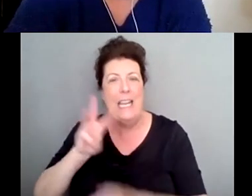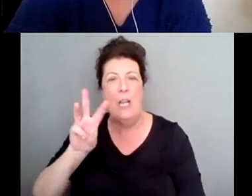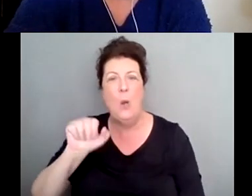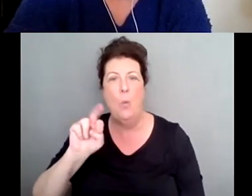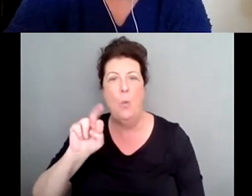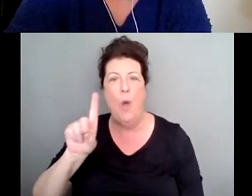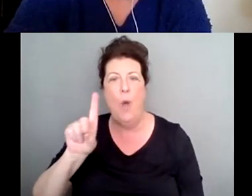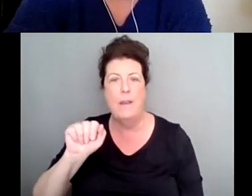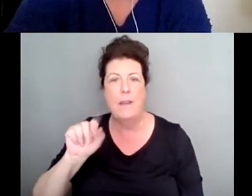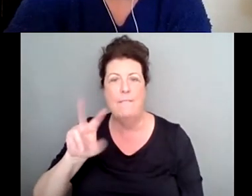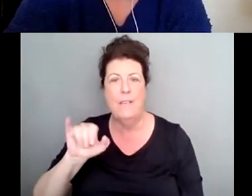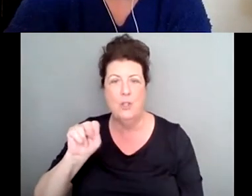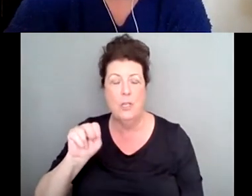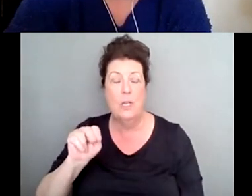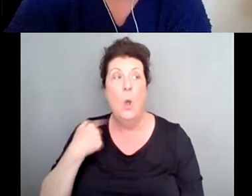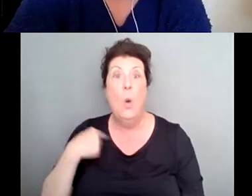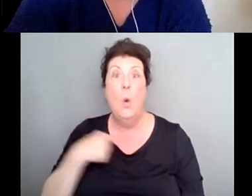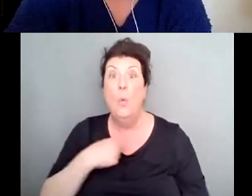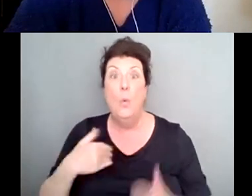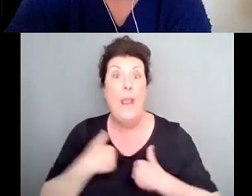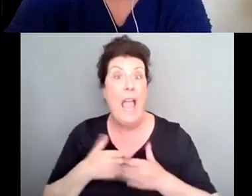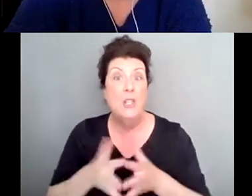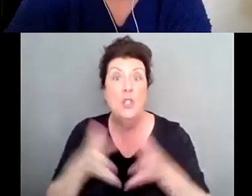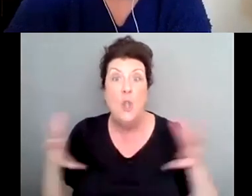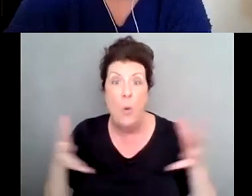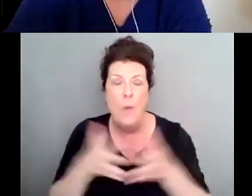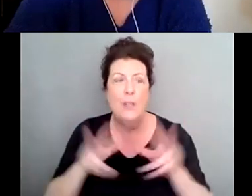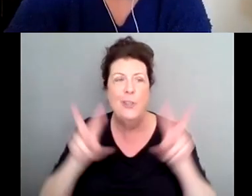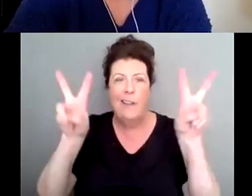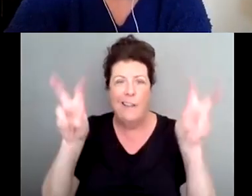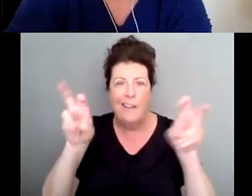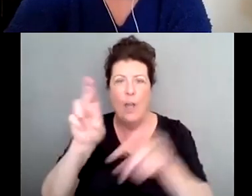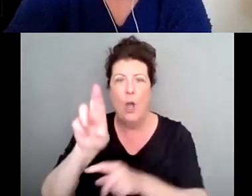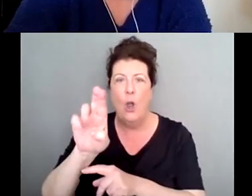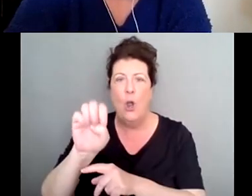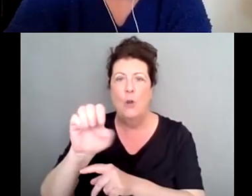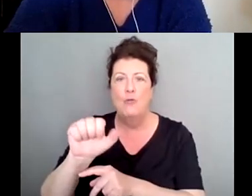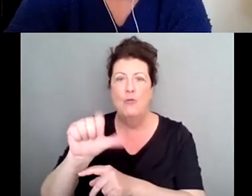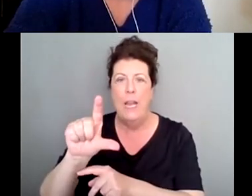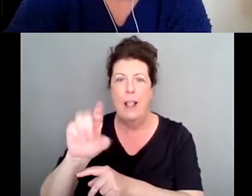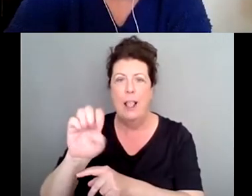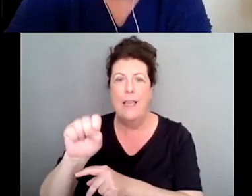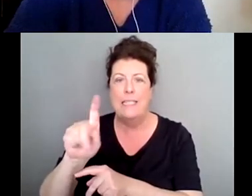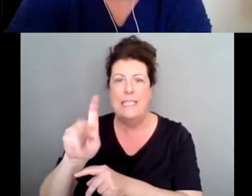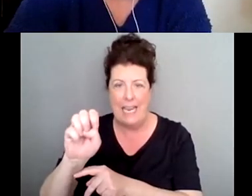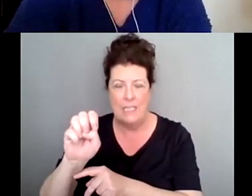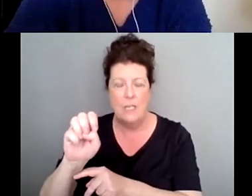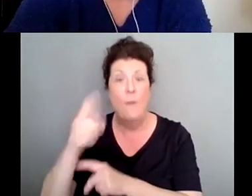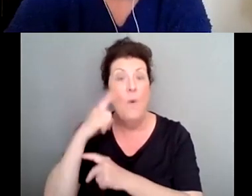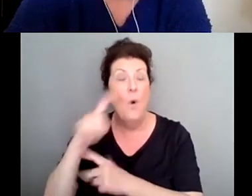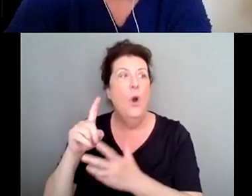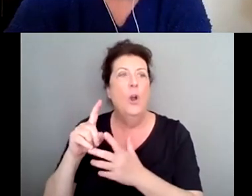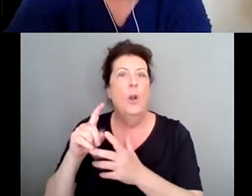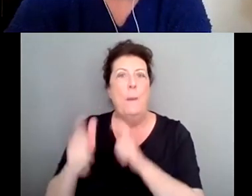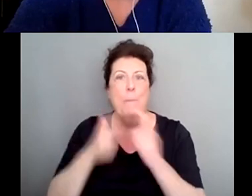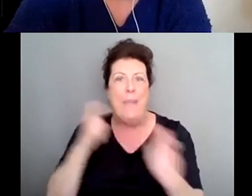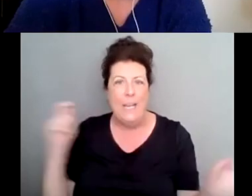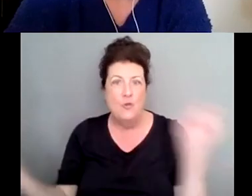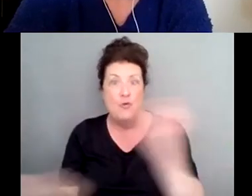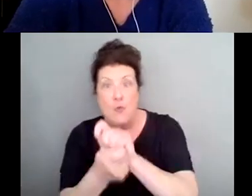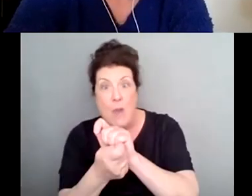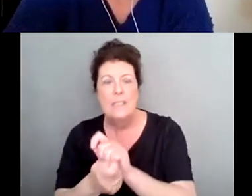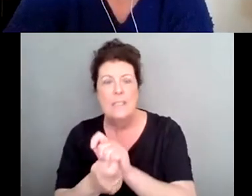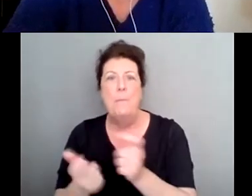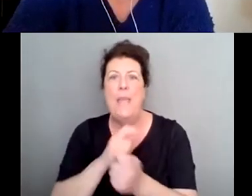had so much real estate for, for, for, for big twists and big